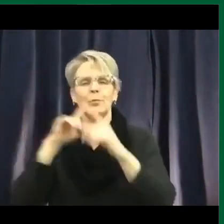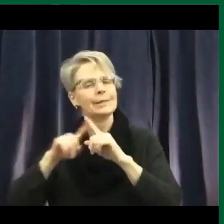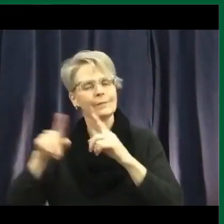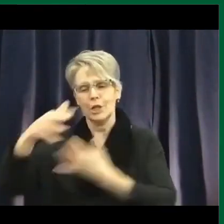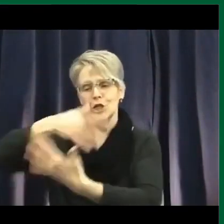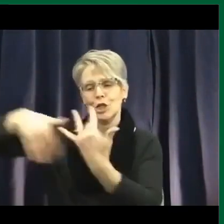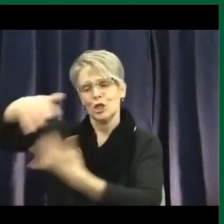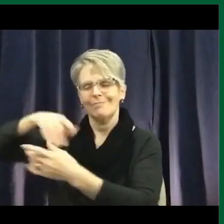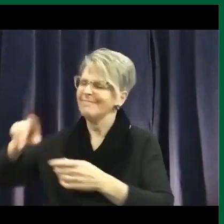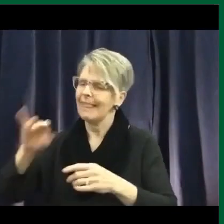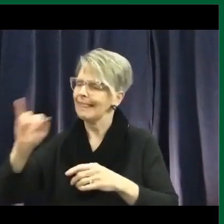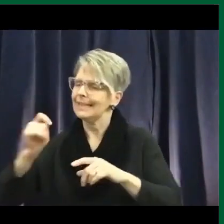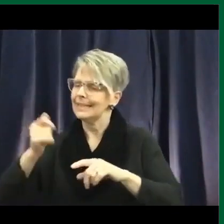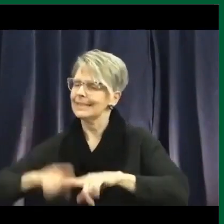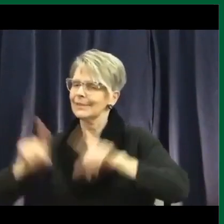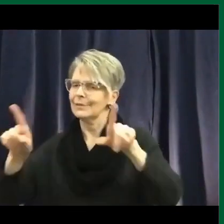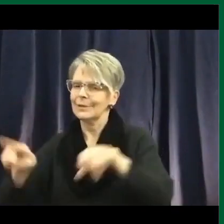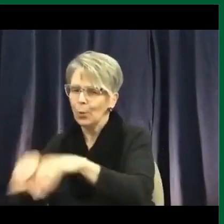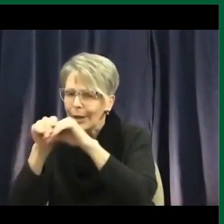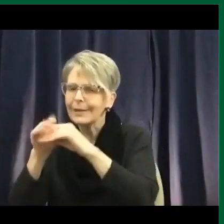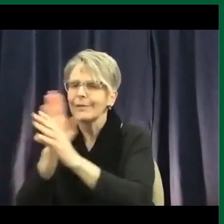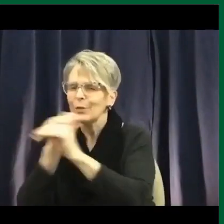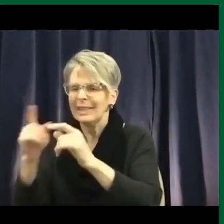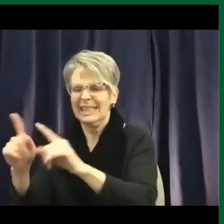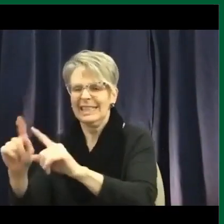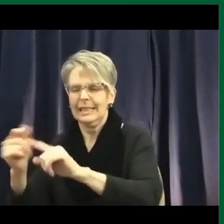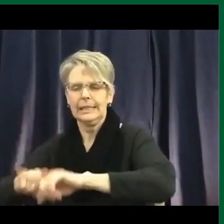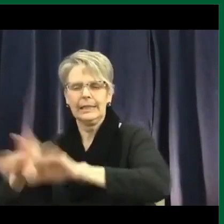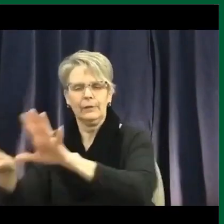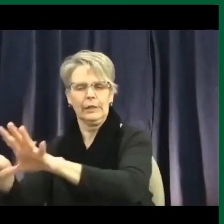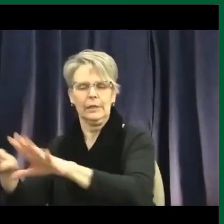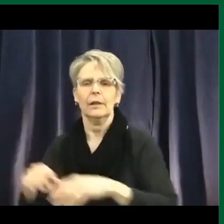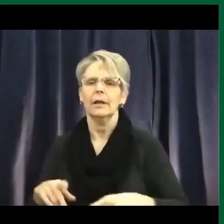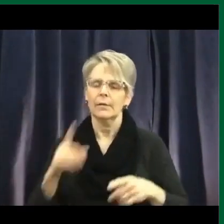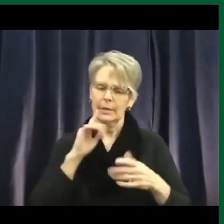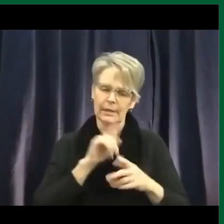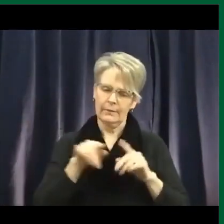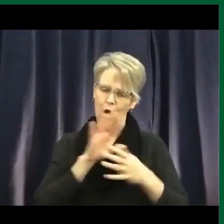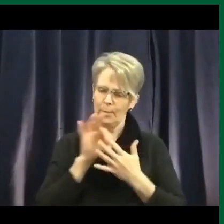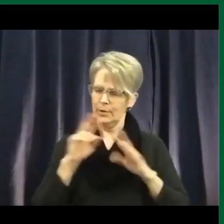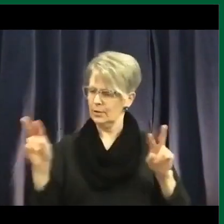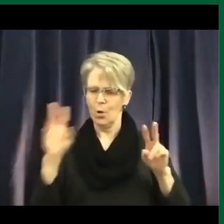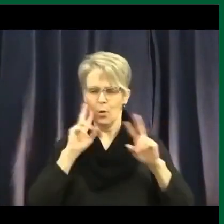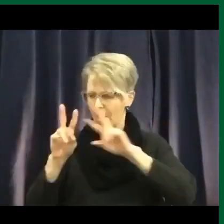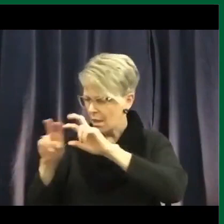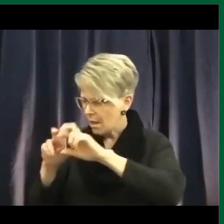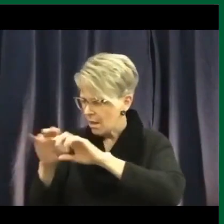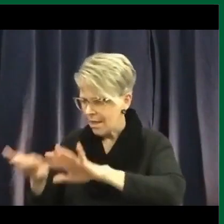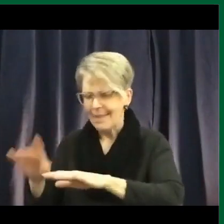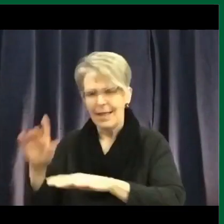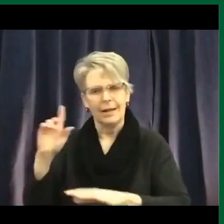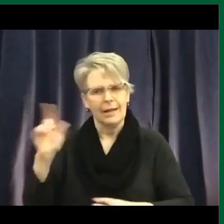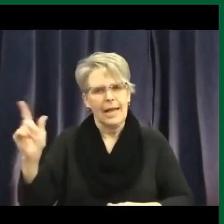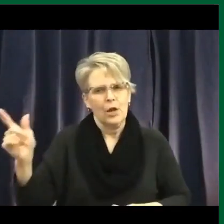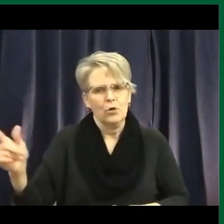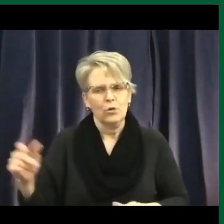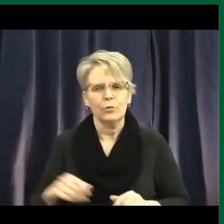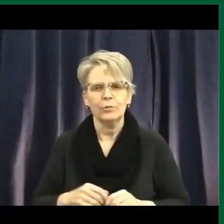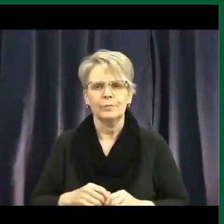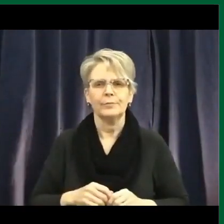look very closely at that as well. So all those options are going to be looked at very closely. And I